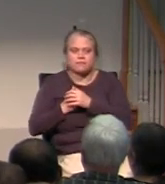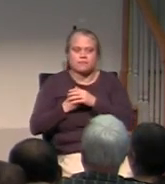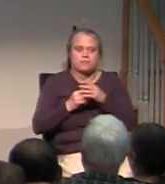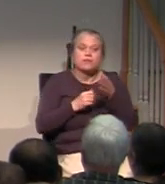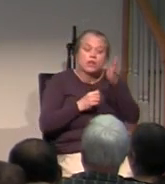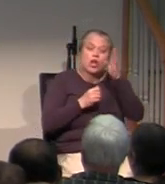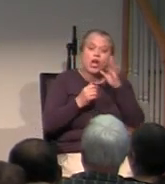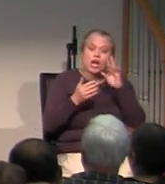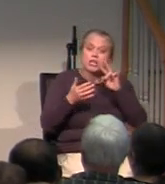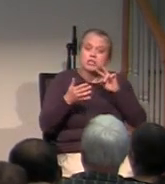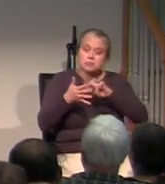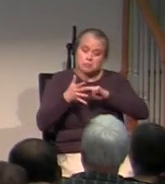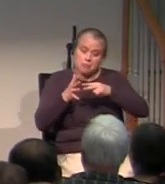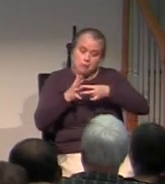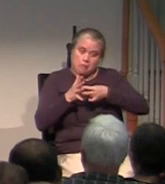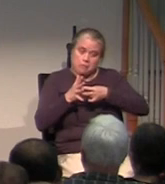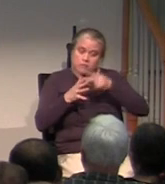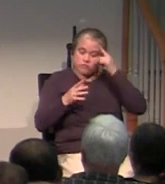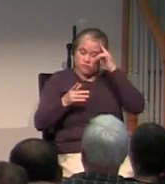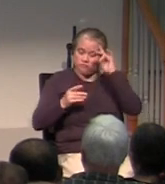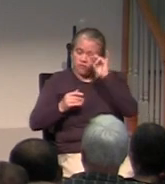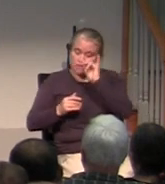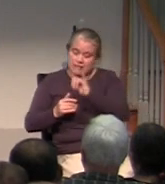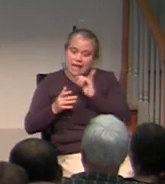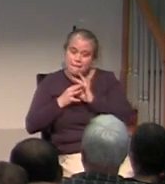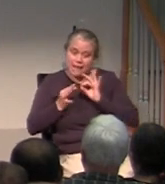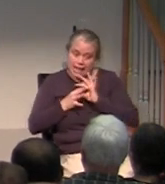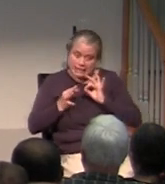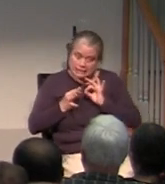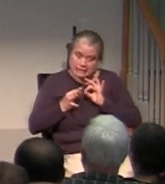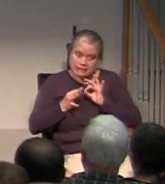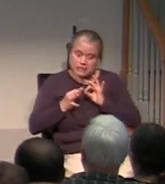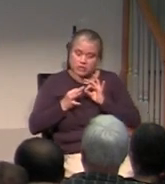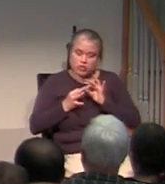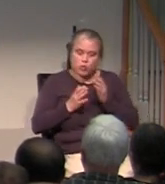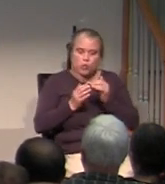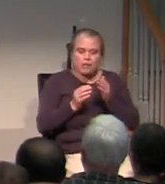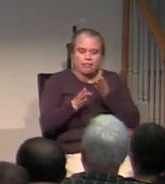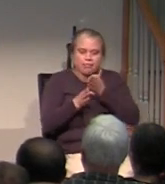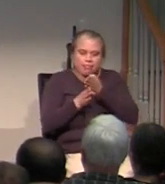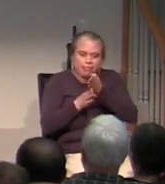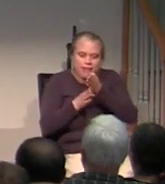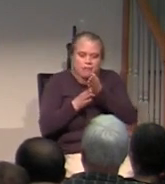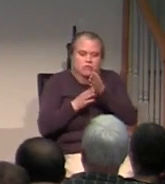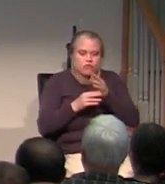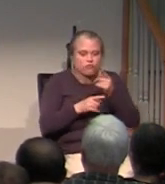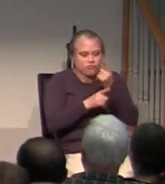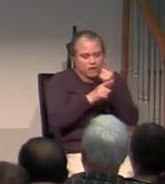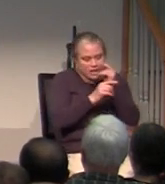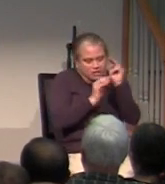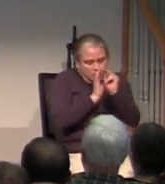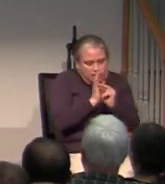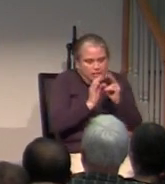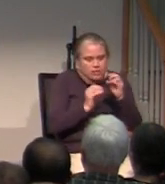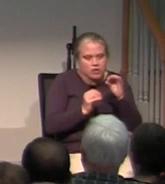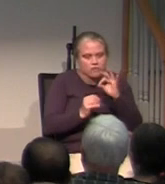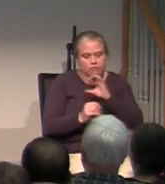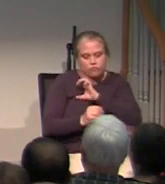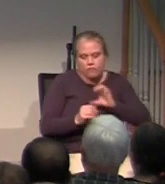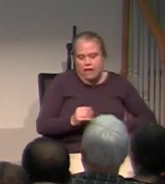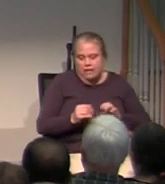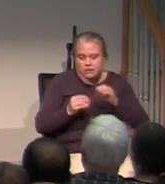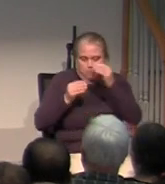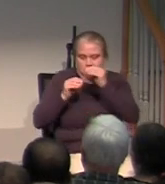purpose was that this message, with its themes of justification by faith and the righteousness of Christ, was to go to the world.